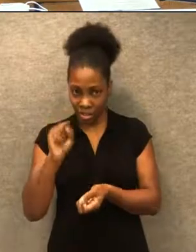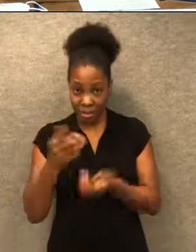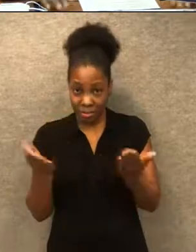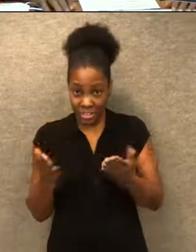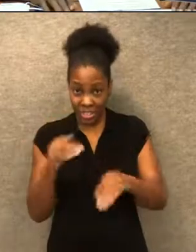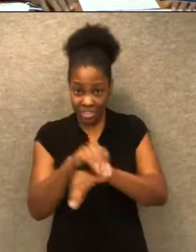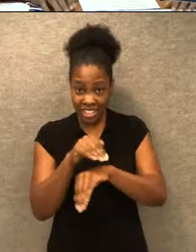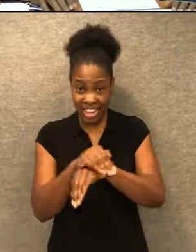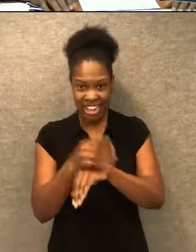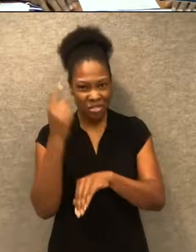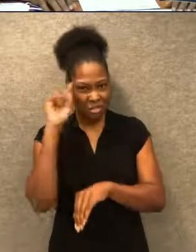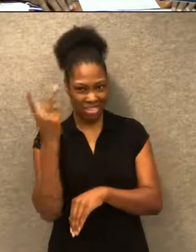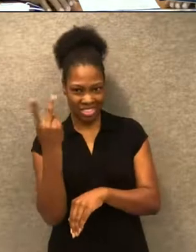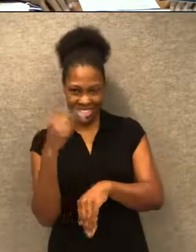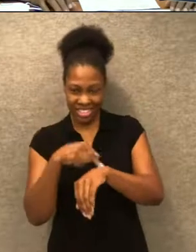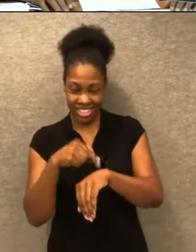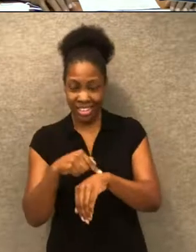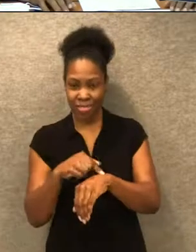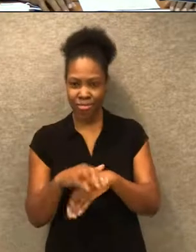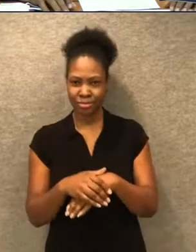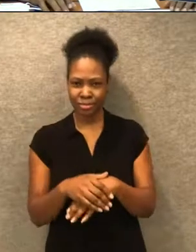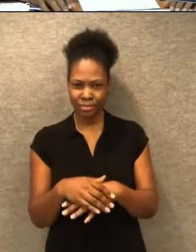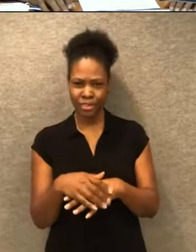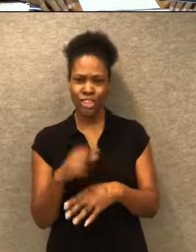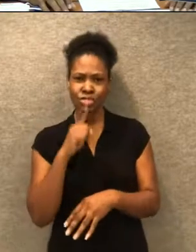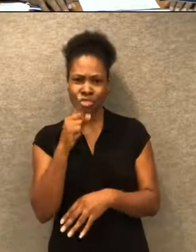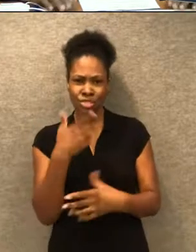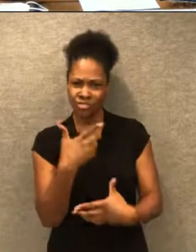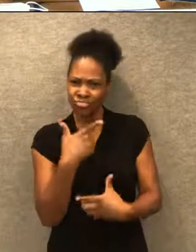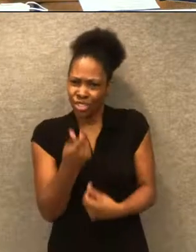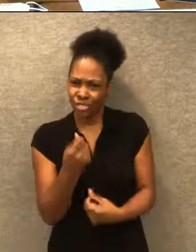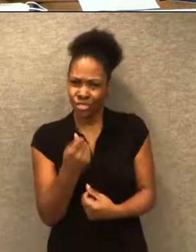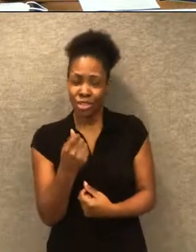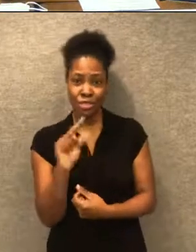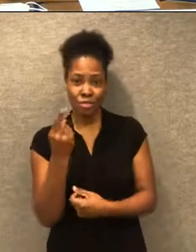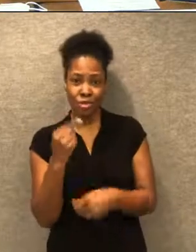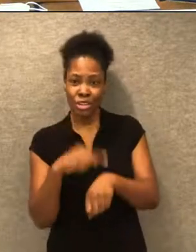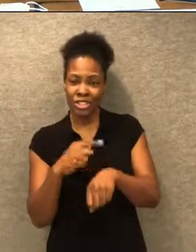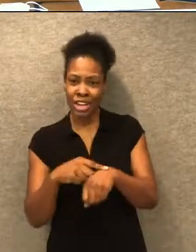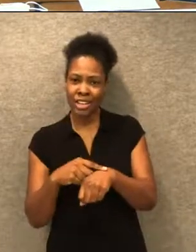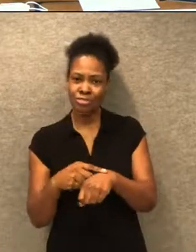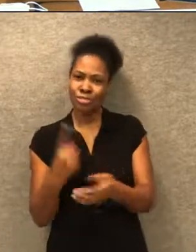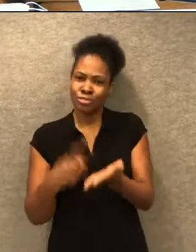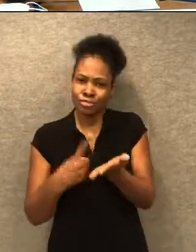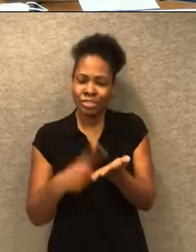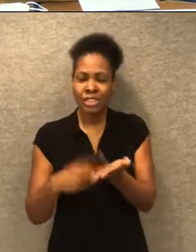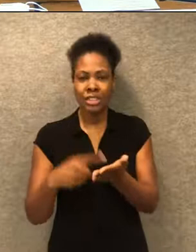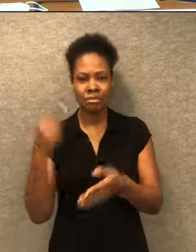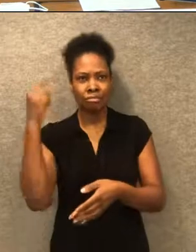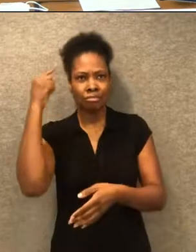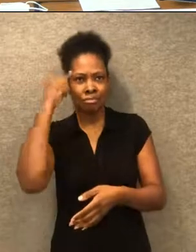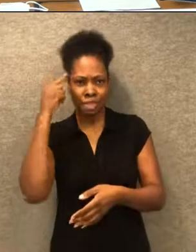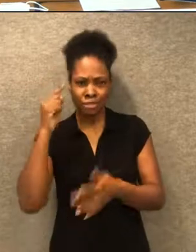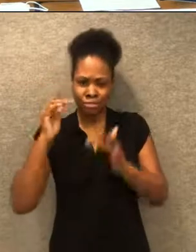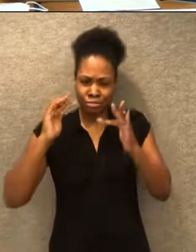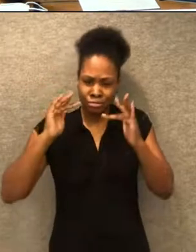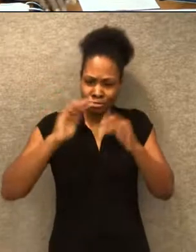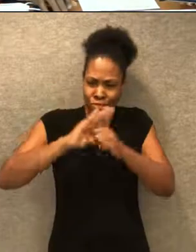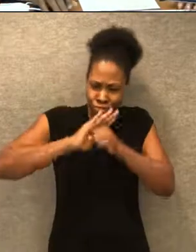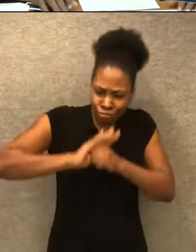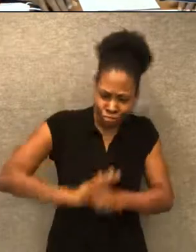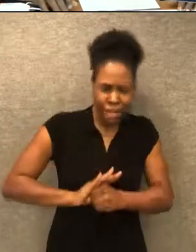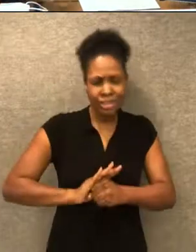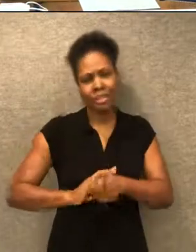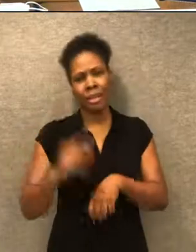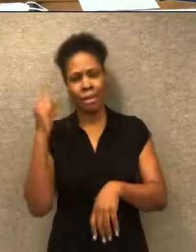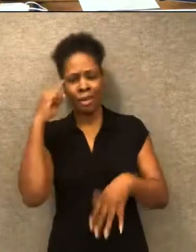the second time. She was so interesting the first time when she talked about mental stress and anxiety, stress, and mental